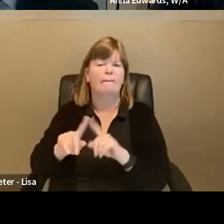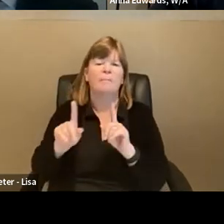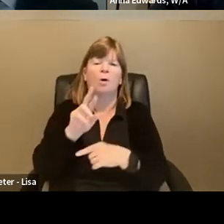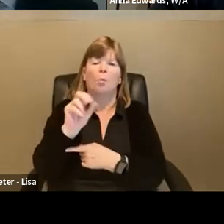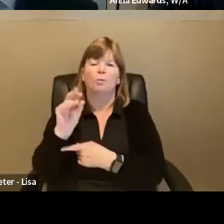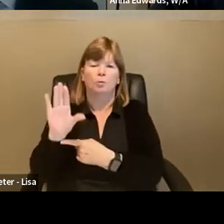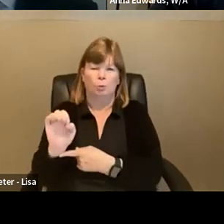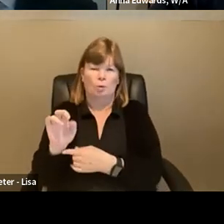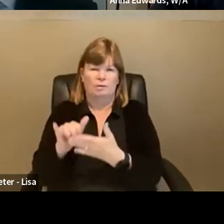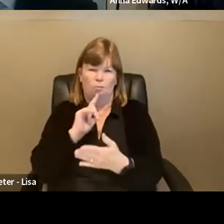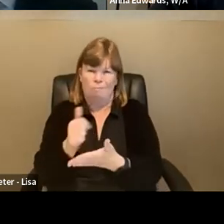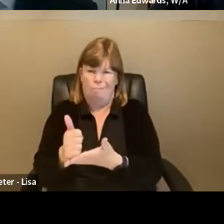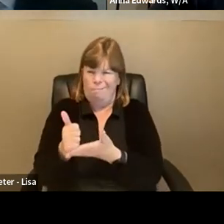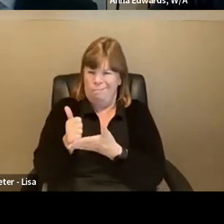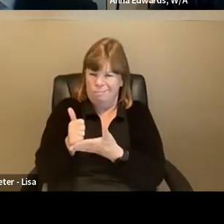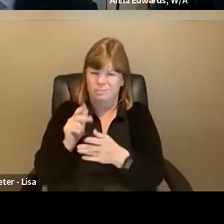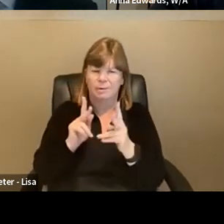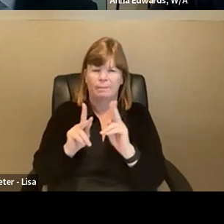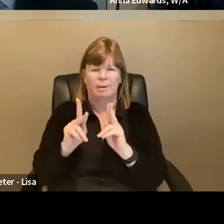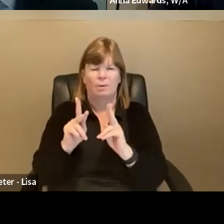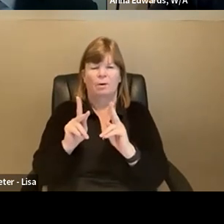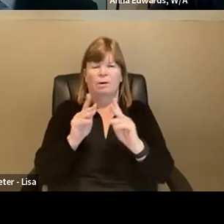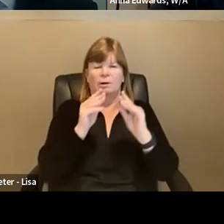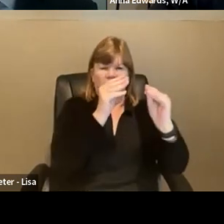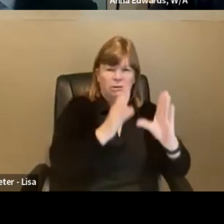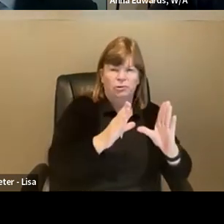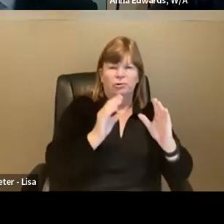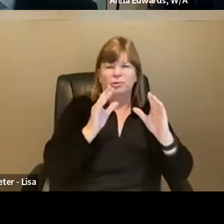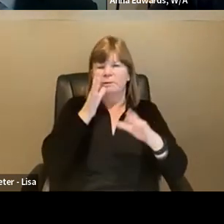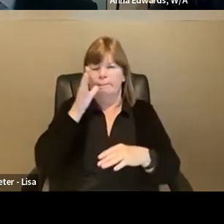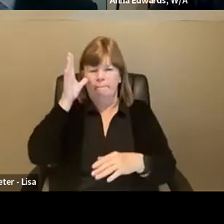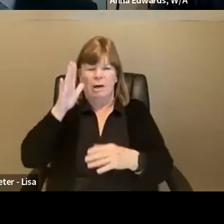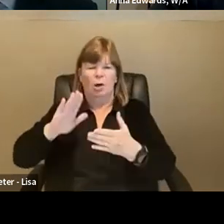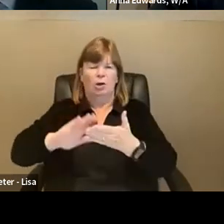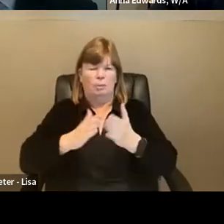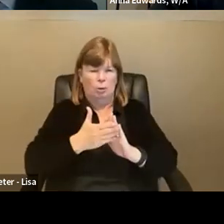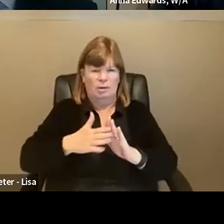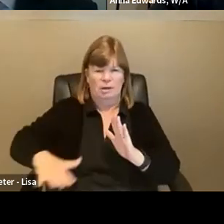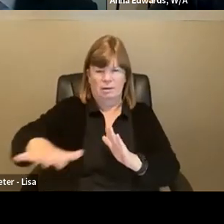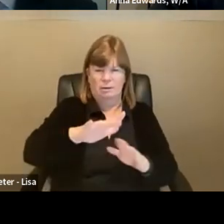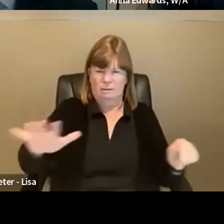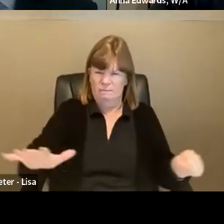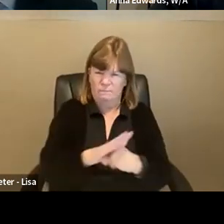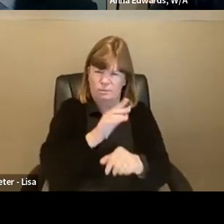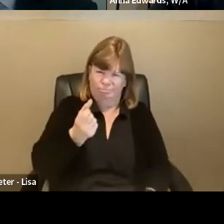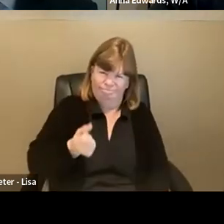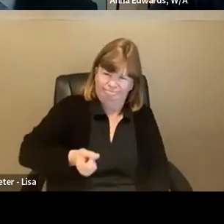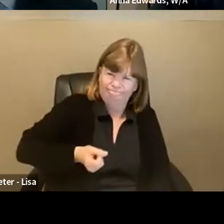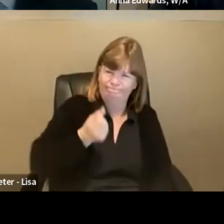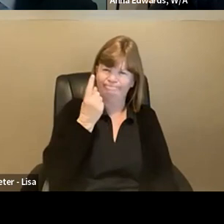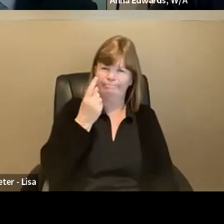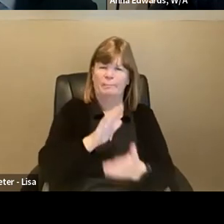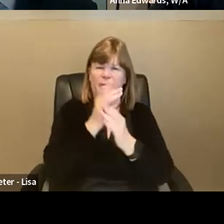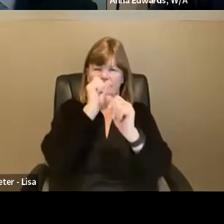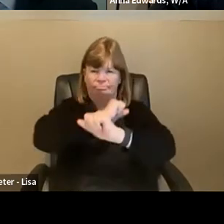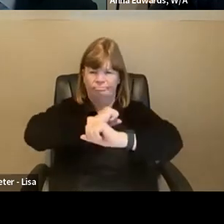that really helps folks, our educators, our parents, our community really understand and kind of